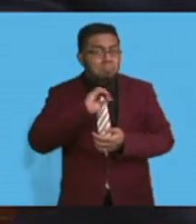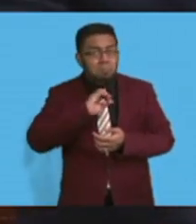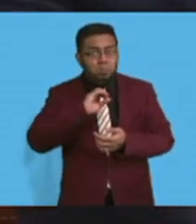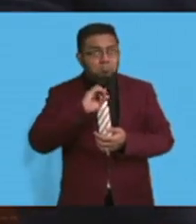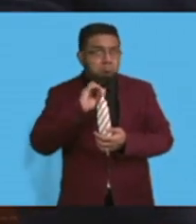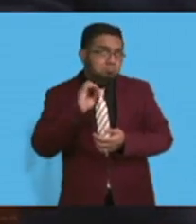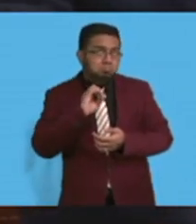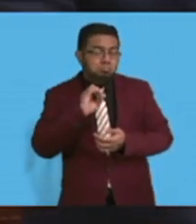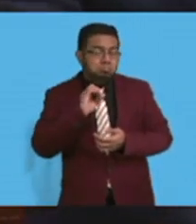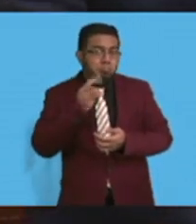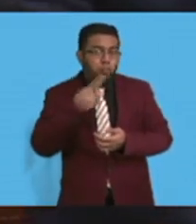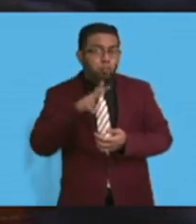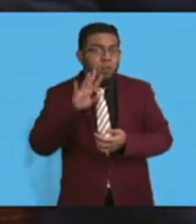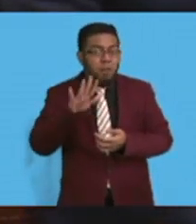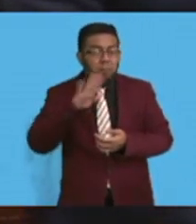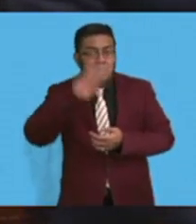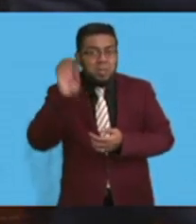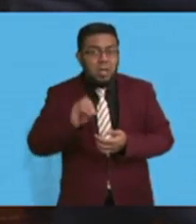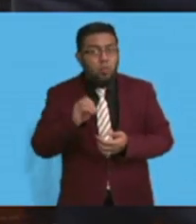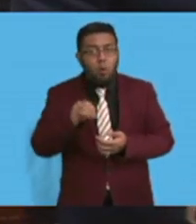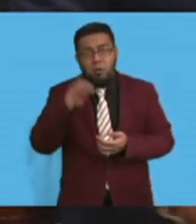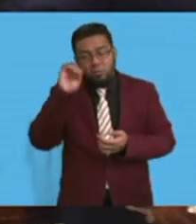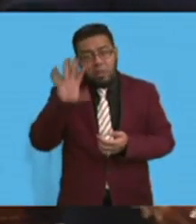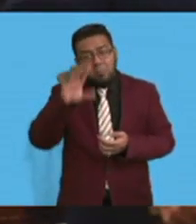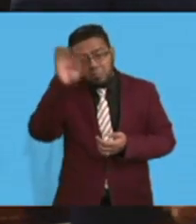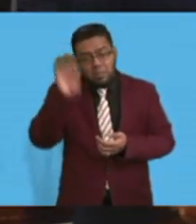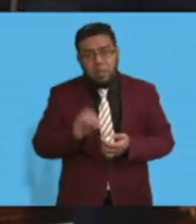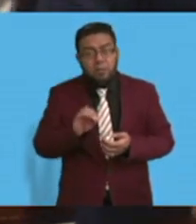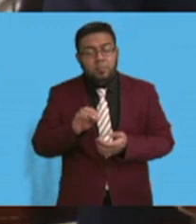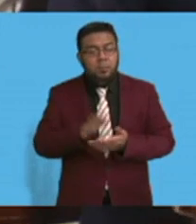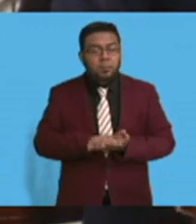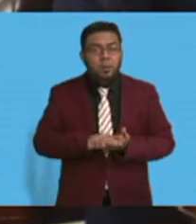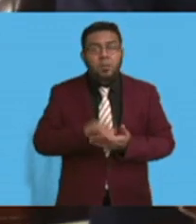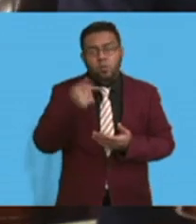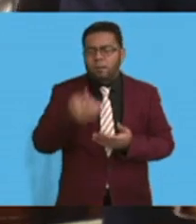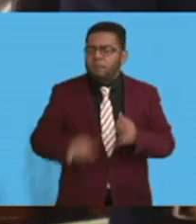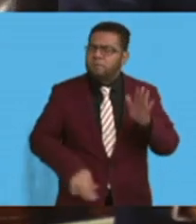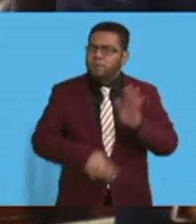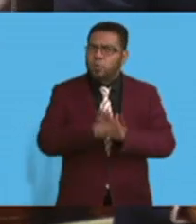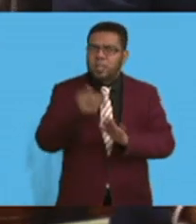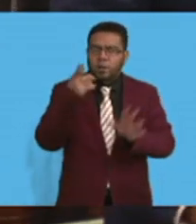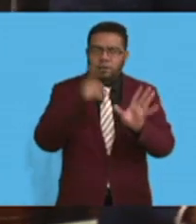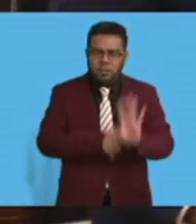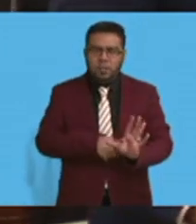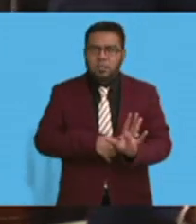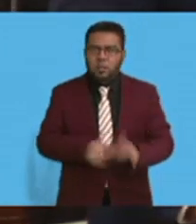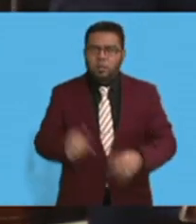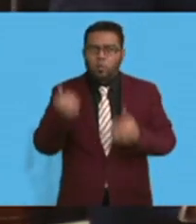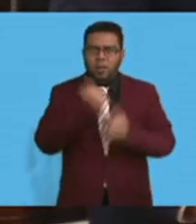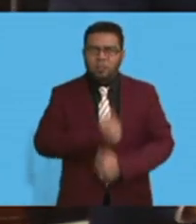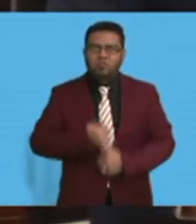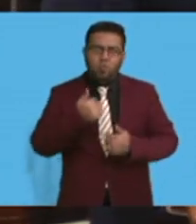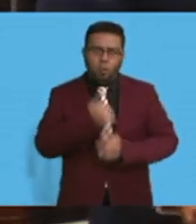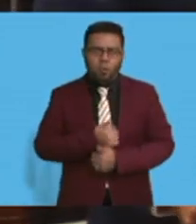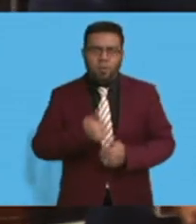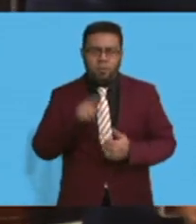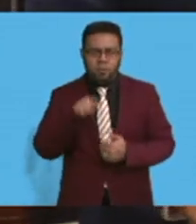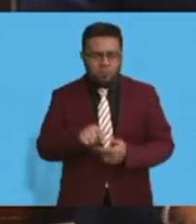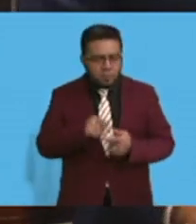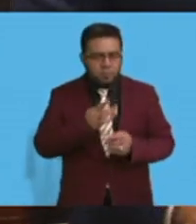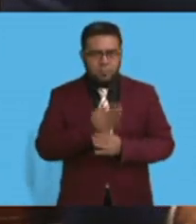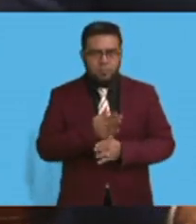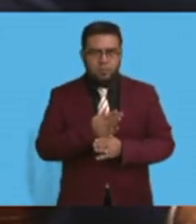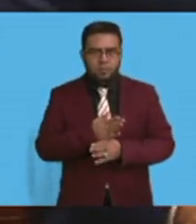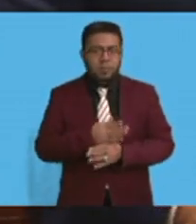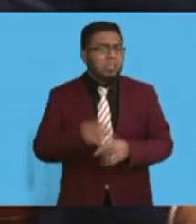debt erased completely. Based on what you owe, you'll have a full set of years to make your repayments to enjoy these incentives. It's a